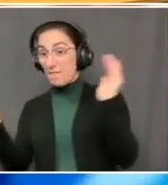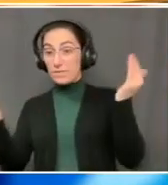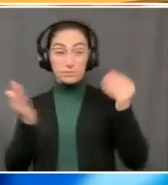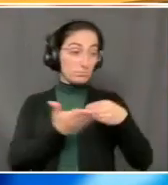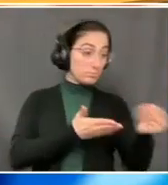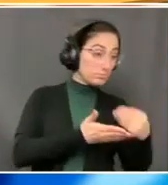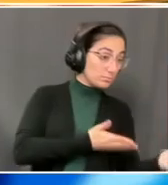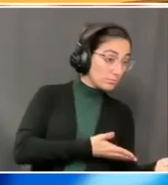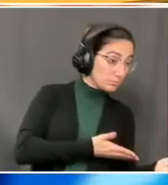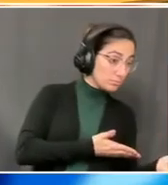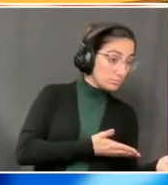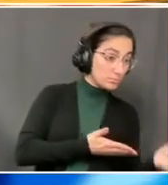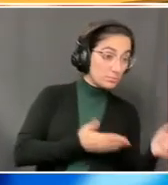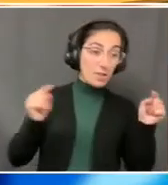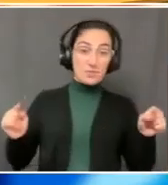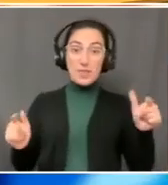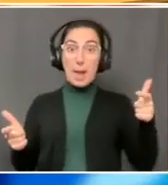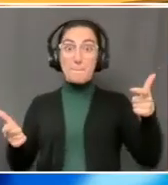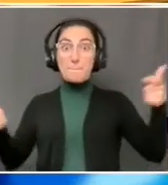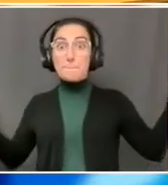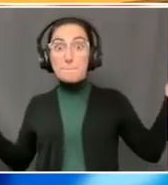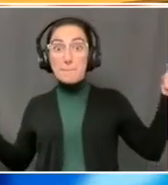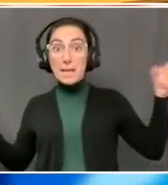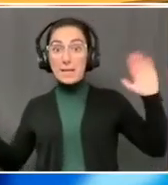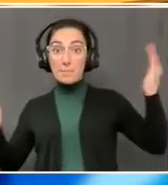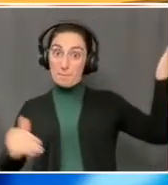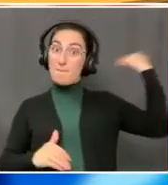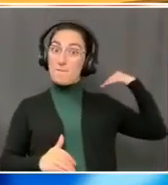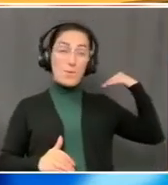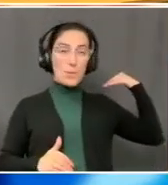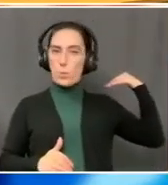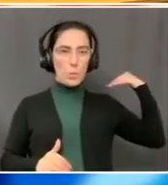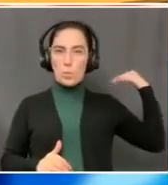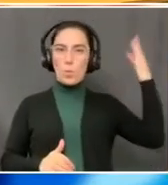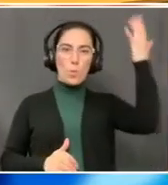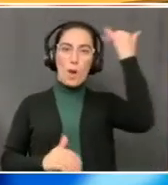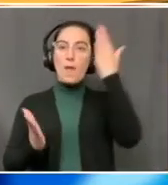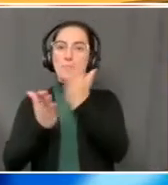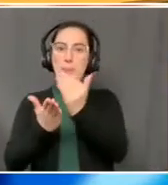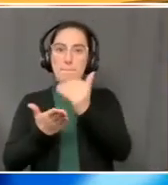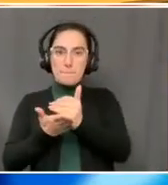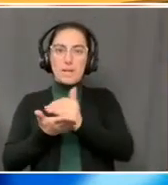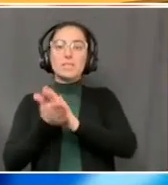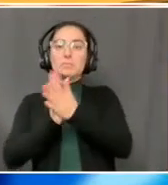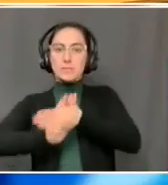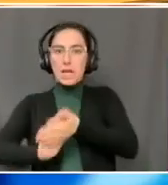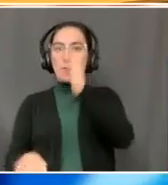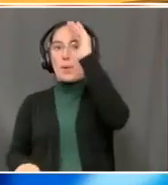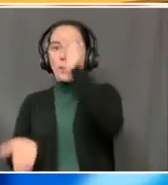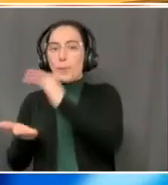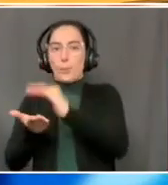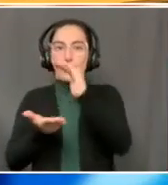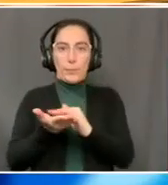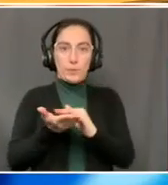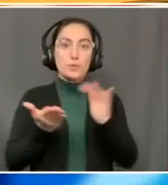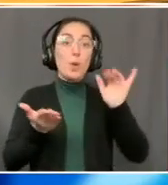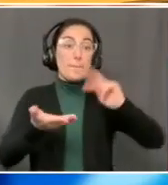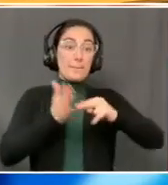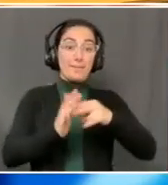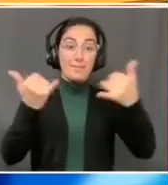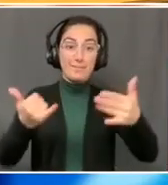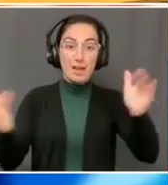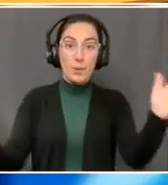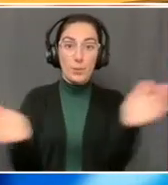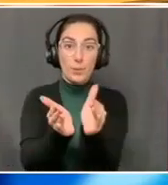expect that variance to be as large as it has in the past, just because the budgets themselves have been reduced so substantially in those areas. But another important factor